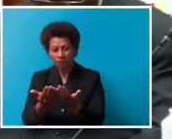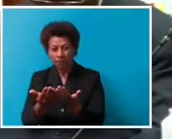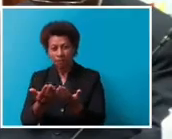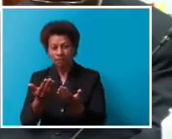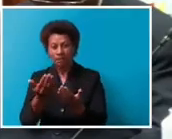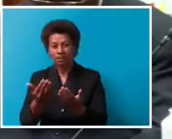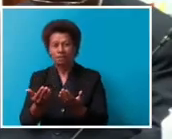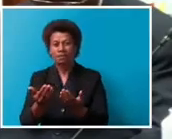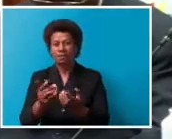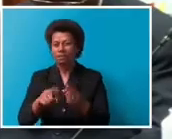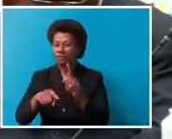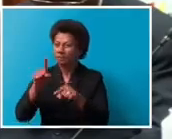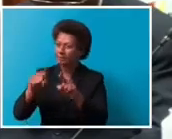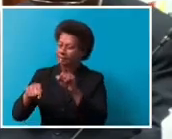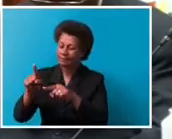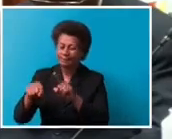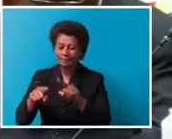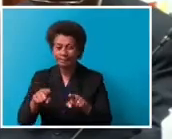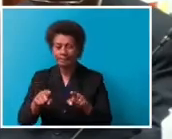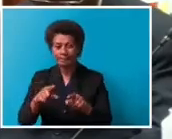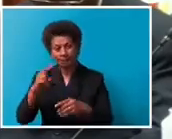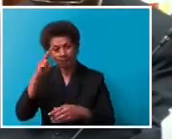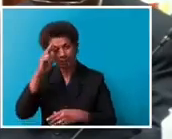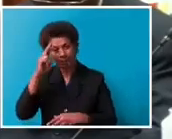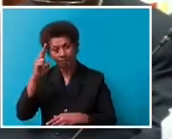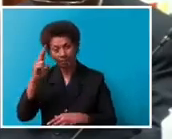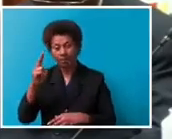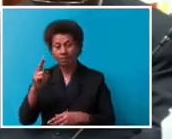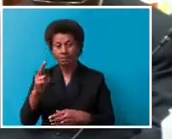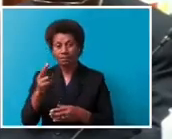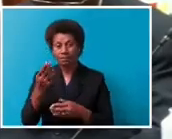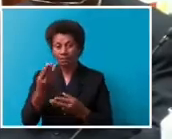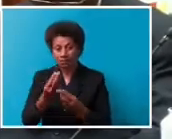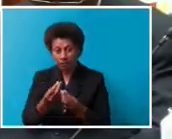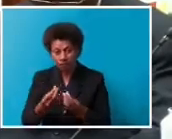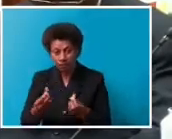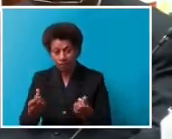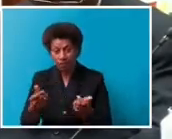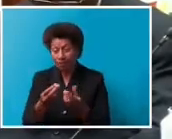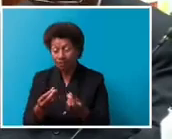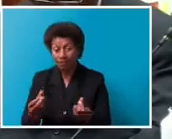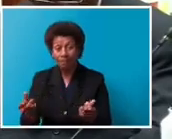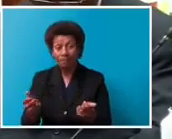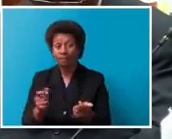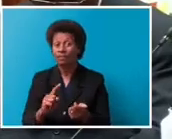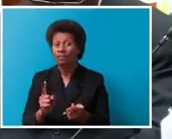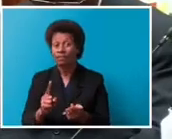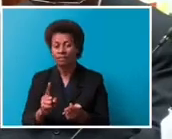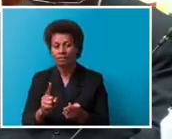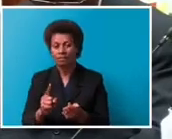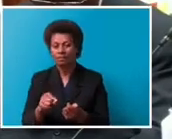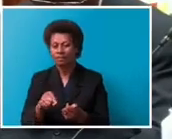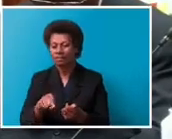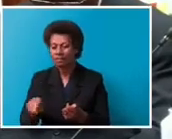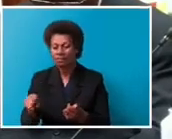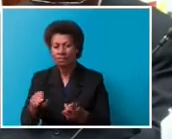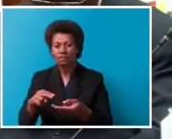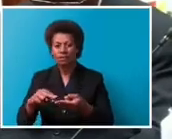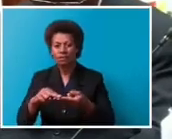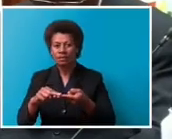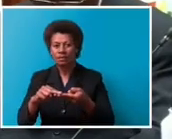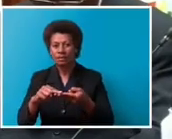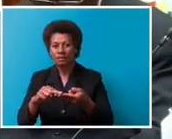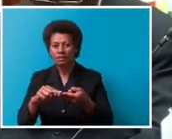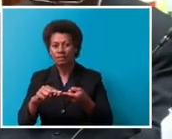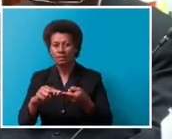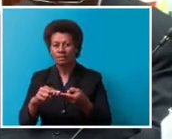disruption calls for a national resolve that is rooted on our unity and on our shared